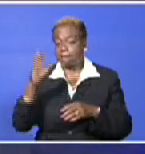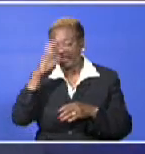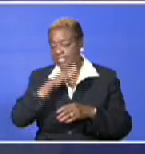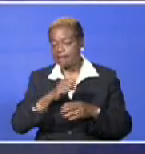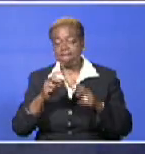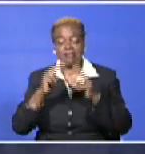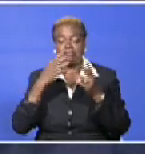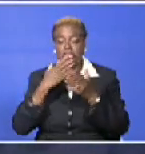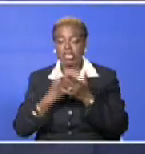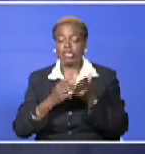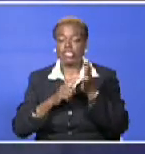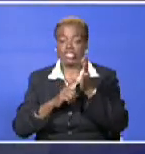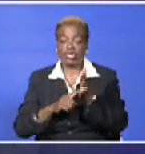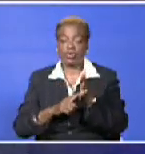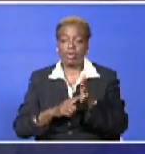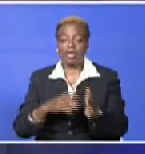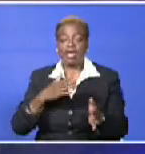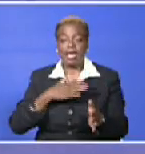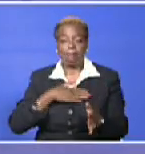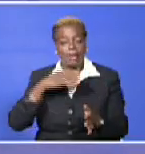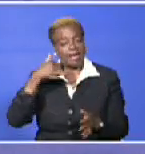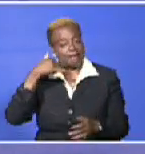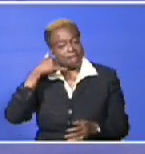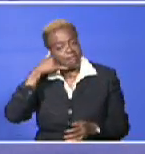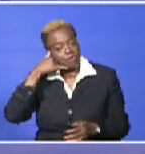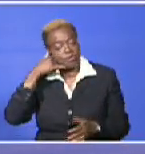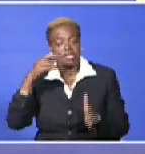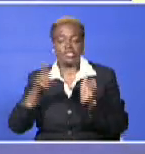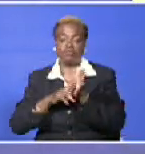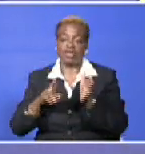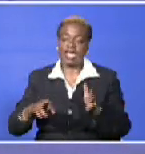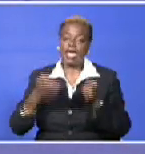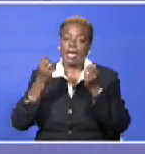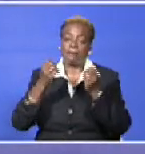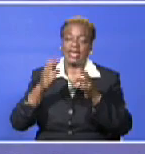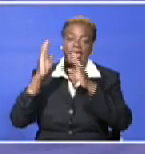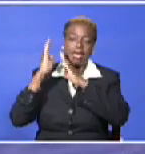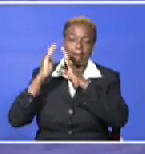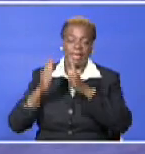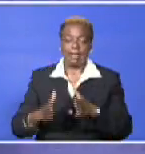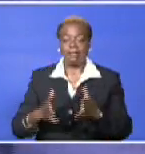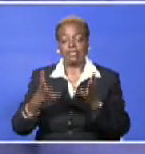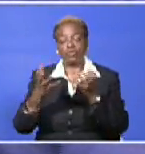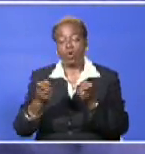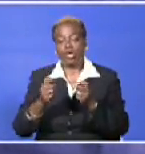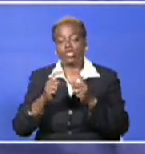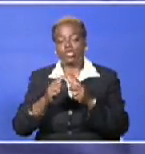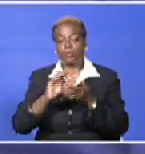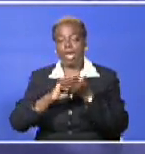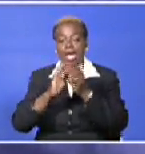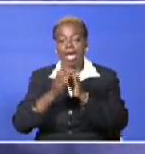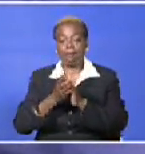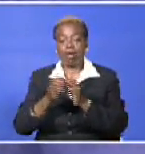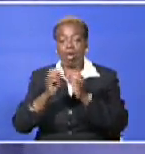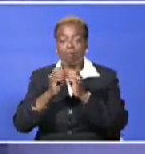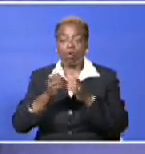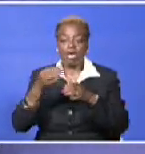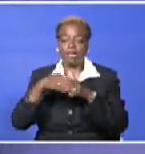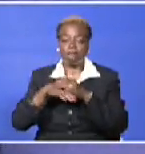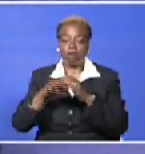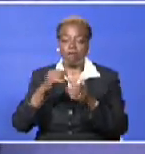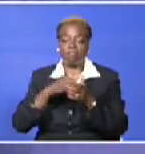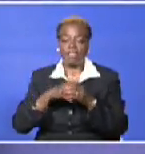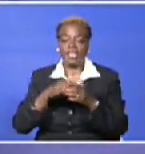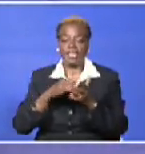Oh, definitely. My phone was ringing off the hook. A lot of Bahamians want to become more involved in it, and now that they've seen a little more of it, I'm sure the spectatorship and